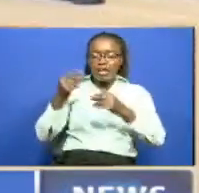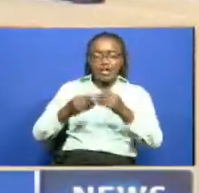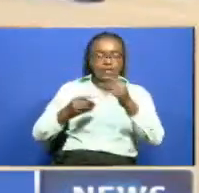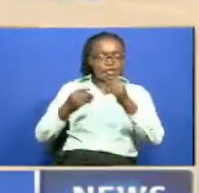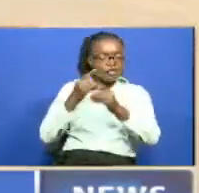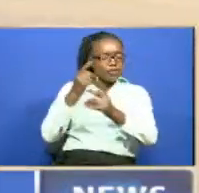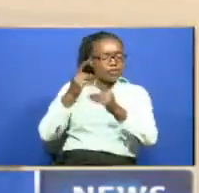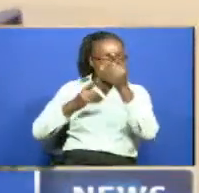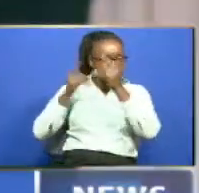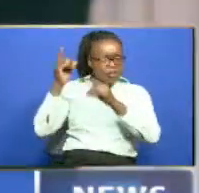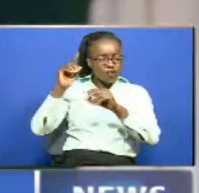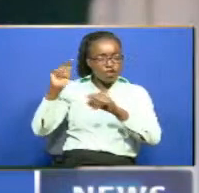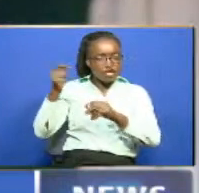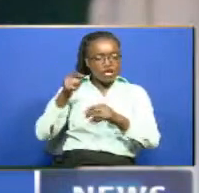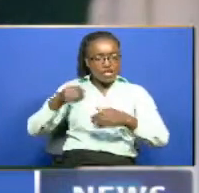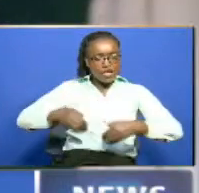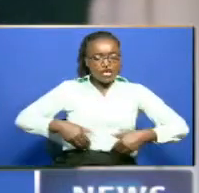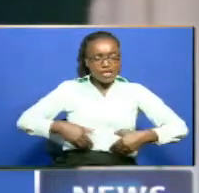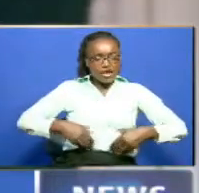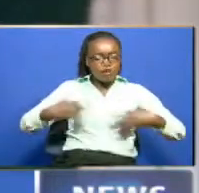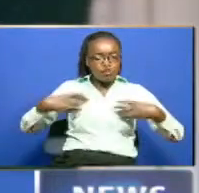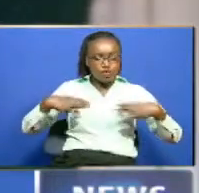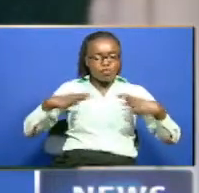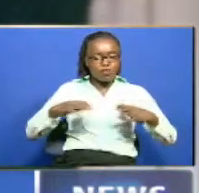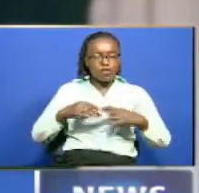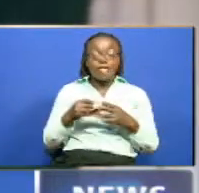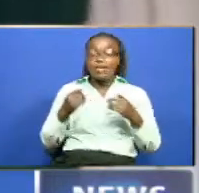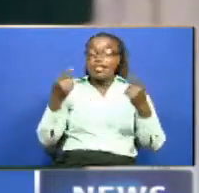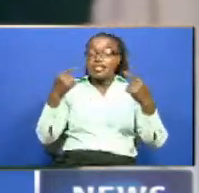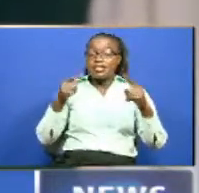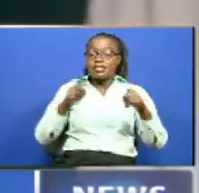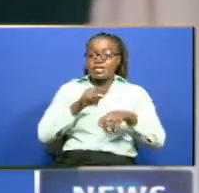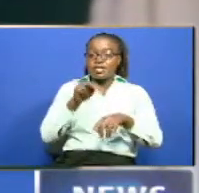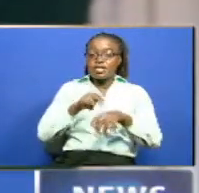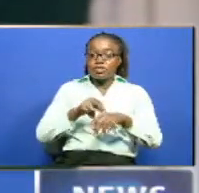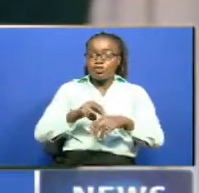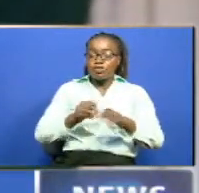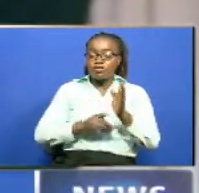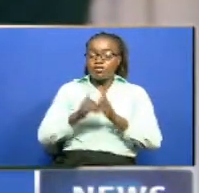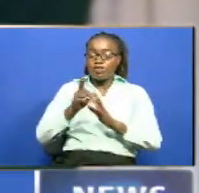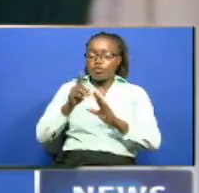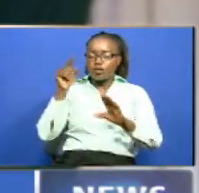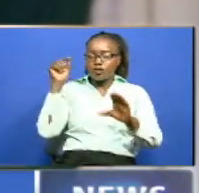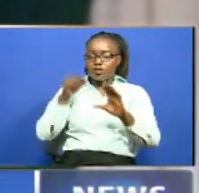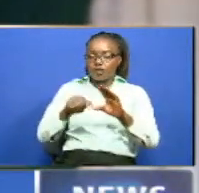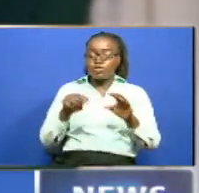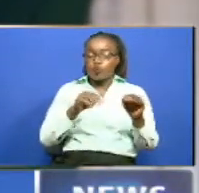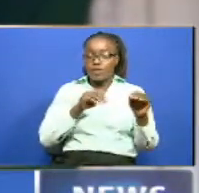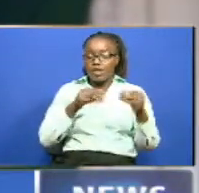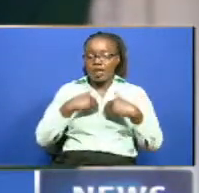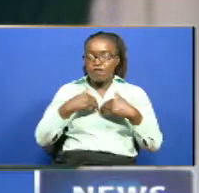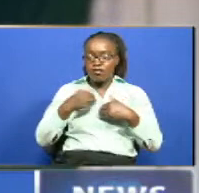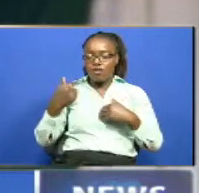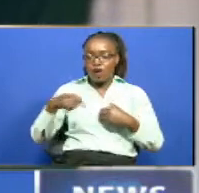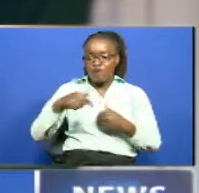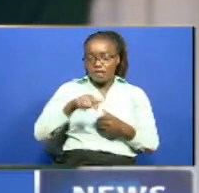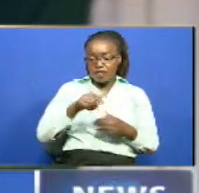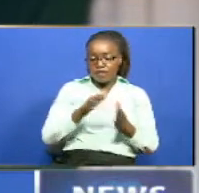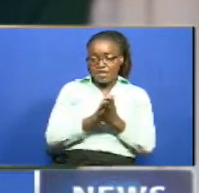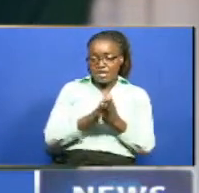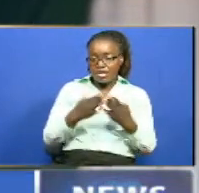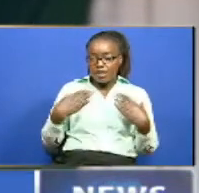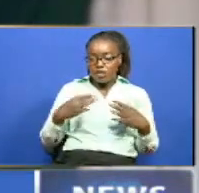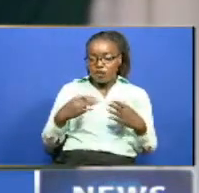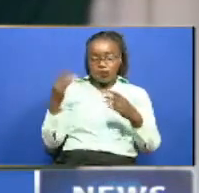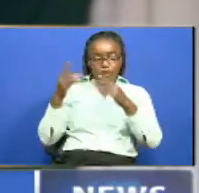young population. Our success on national development goals that we have set for ourselves as a people depends